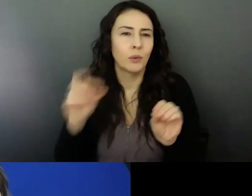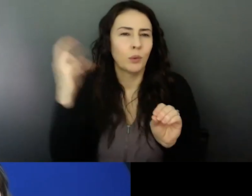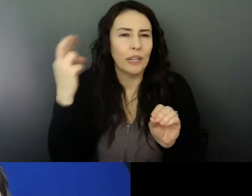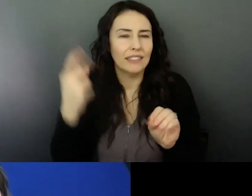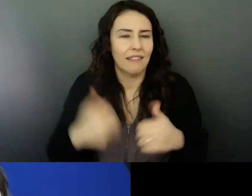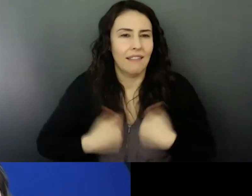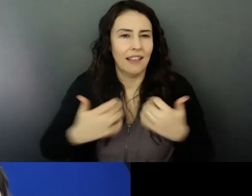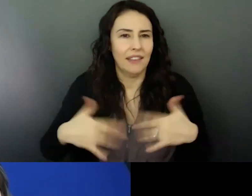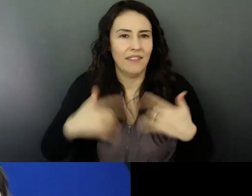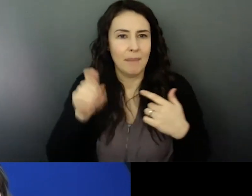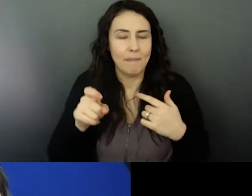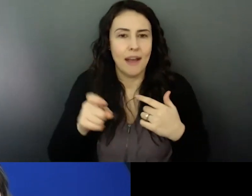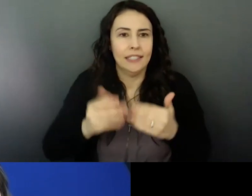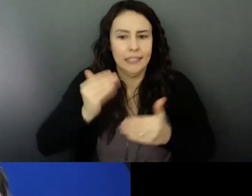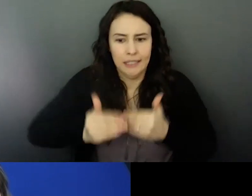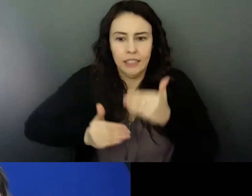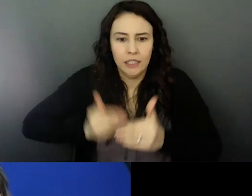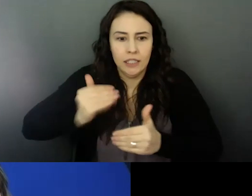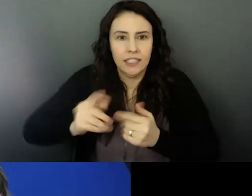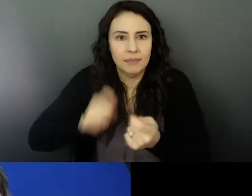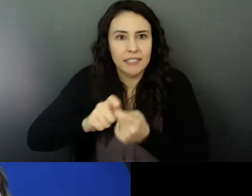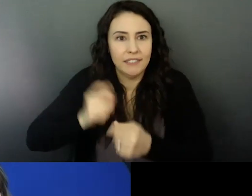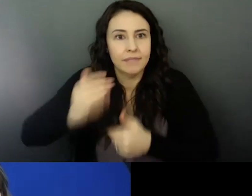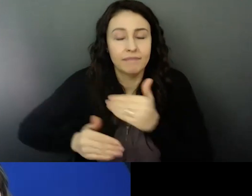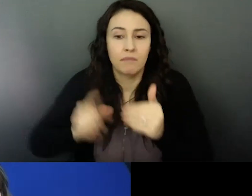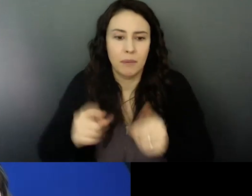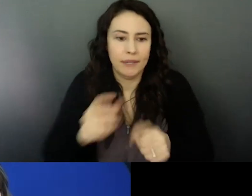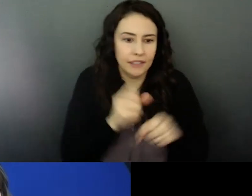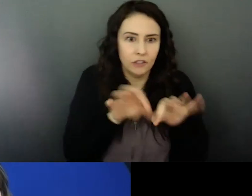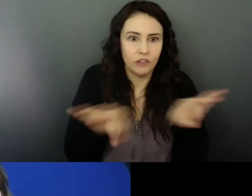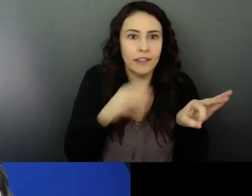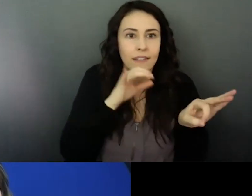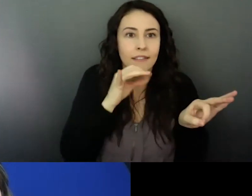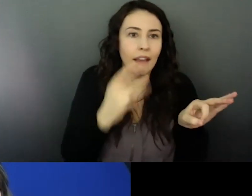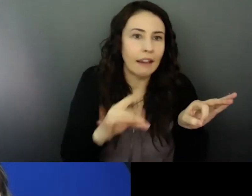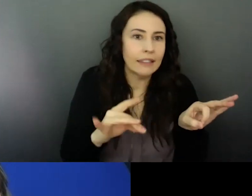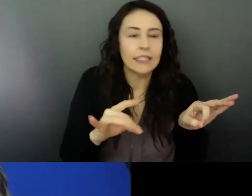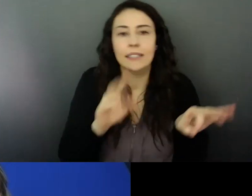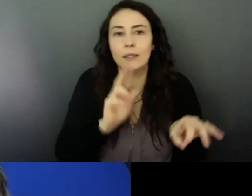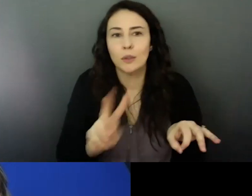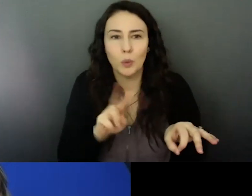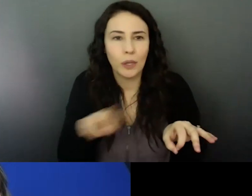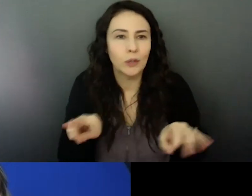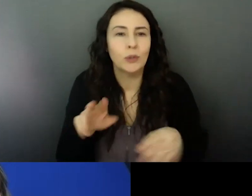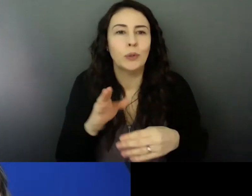order. There's no reason that you have to get your degree at 18 to 22, find a life partner. The order